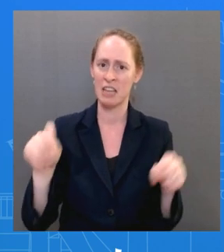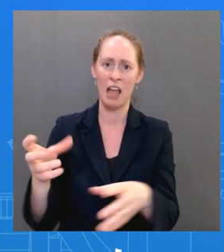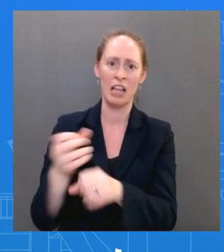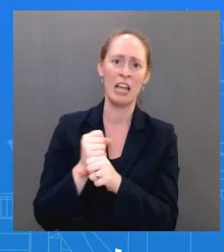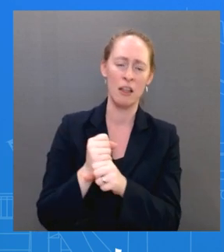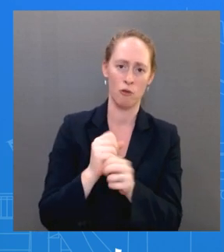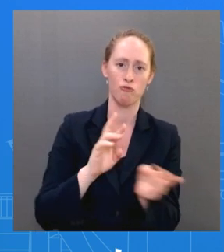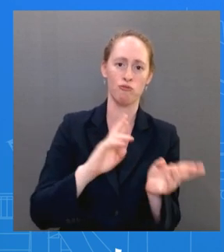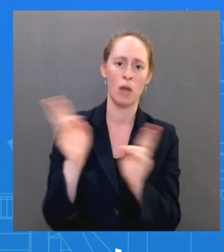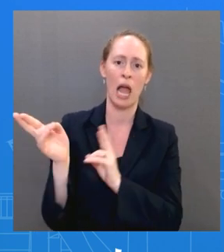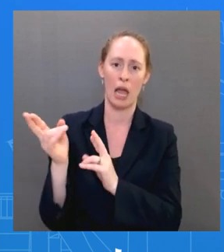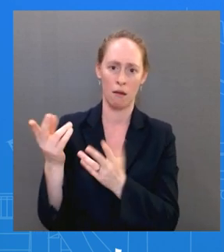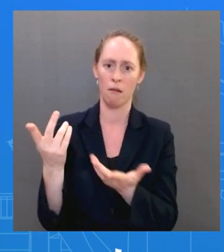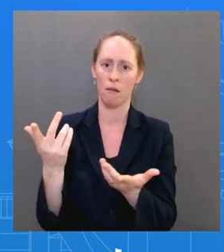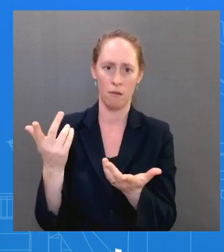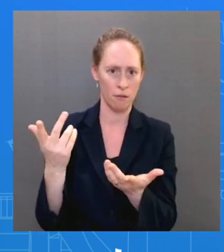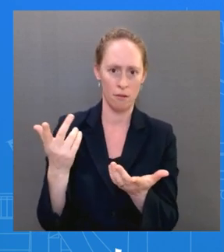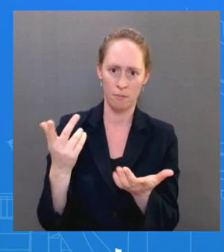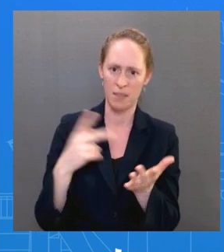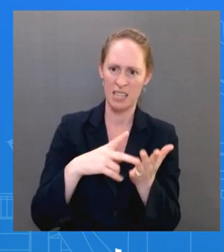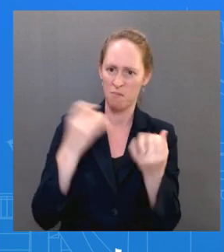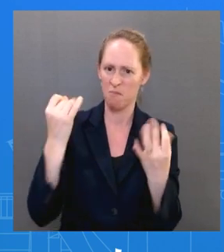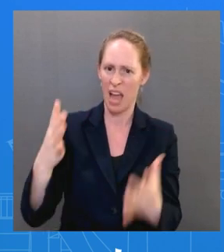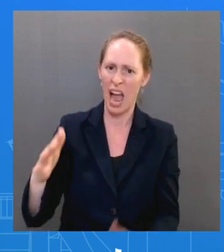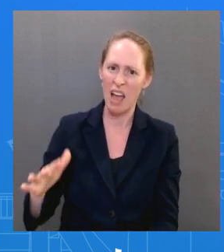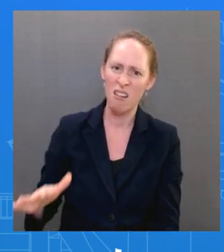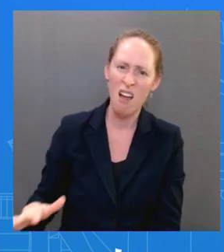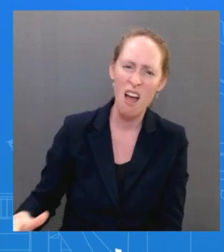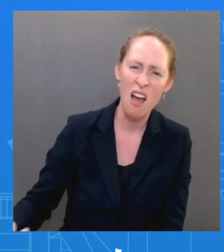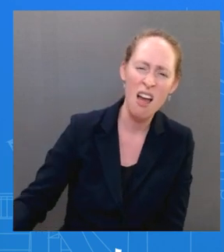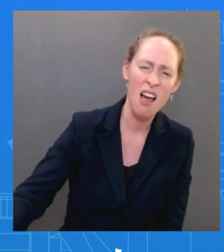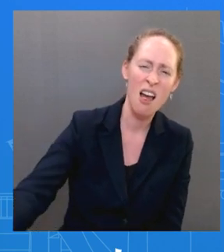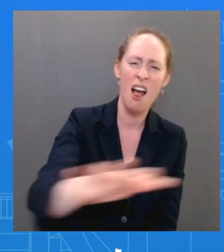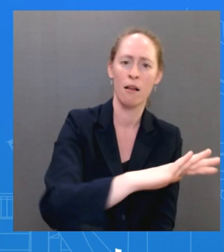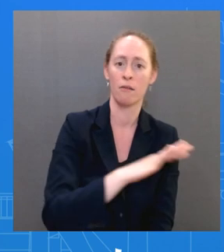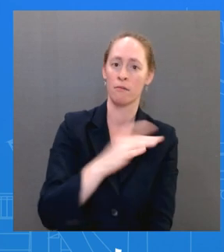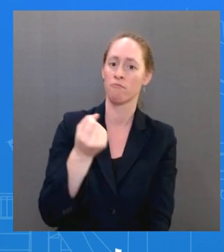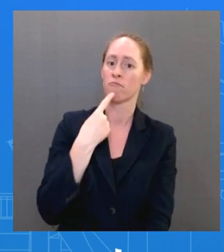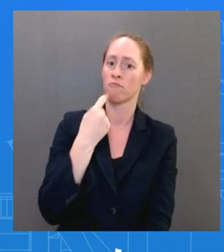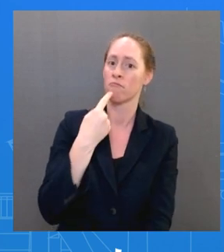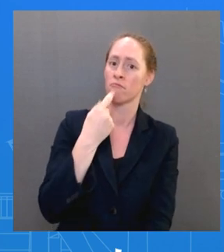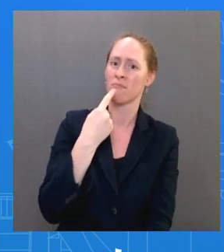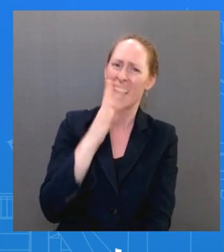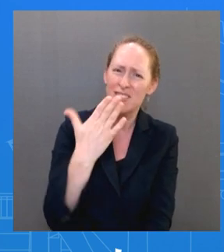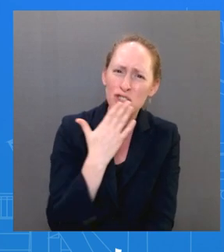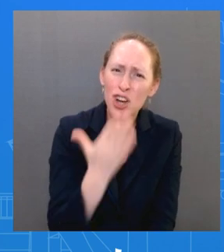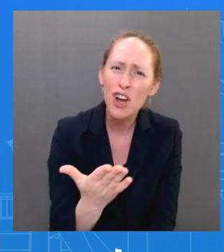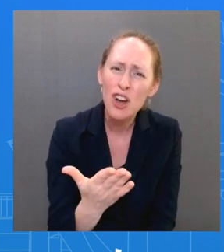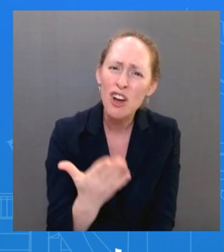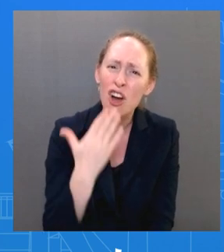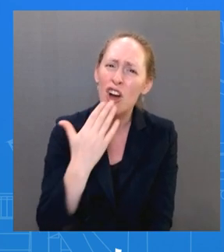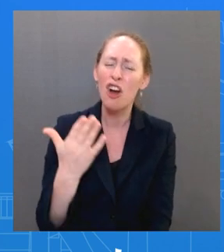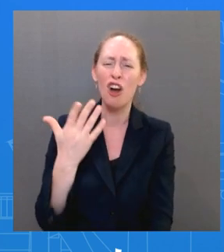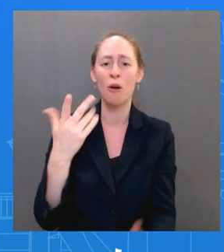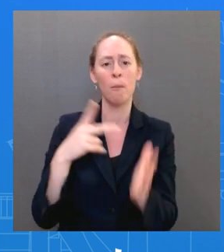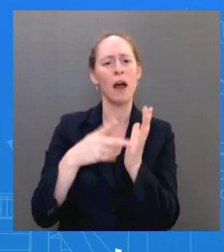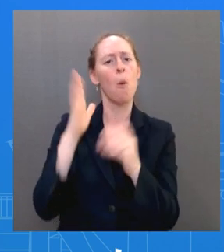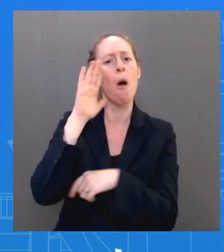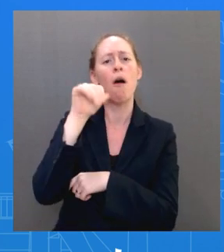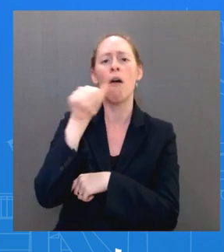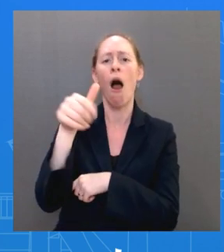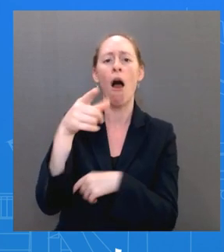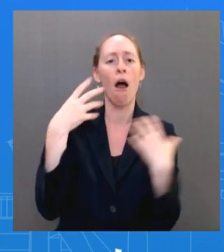good. It's preventing hospitalizations. It's preventing deaths every day. Overall, just so far in the month of